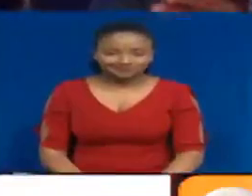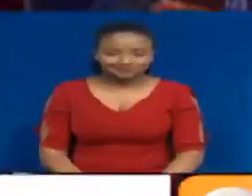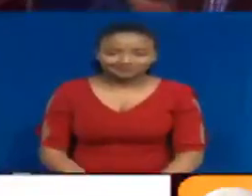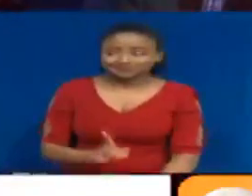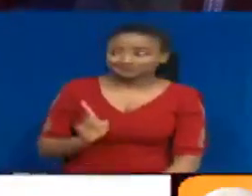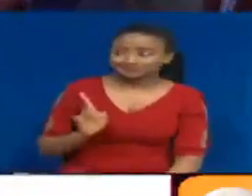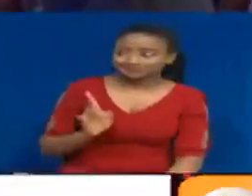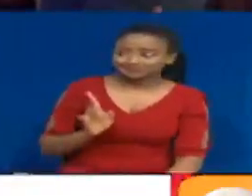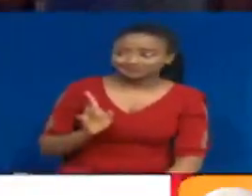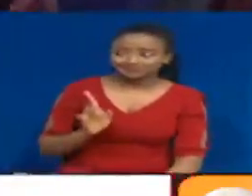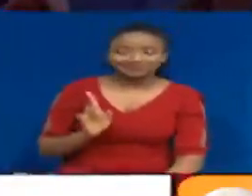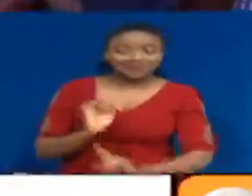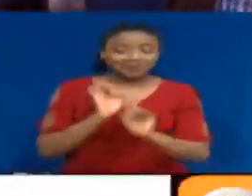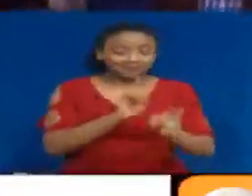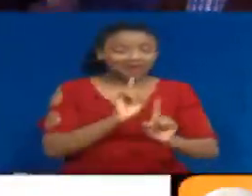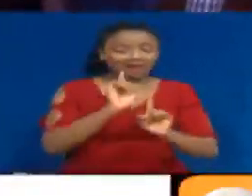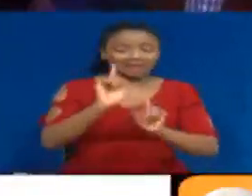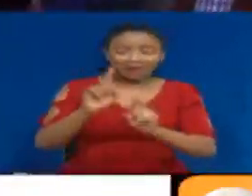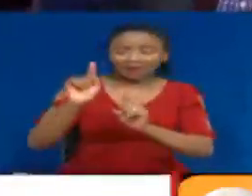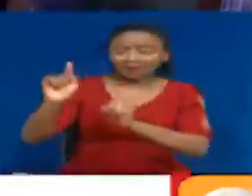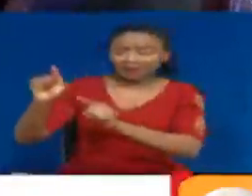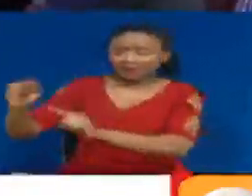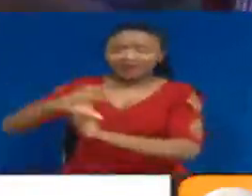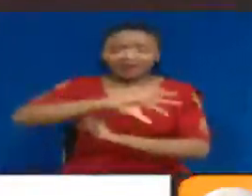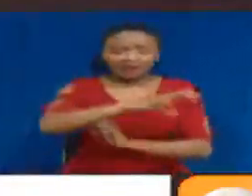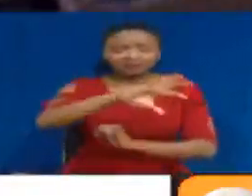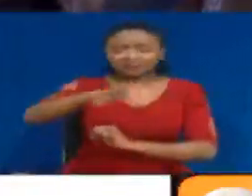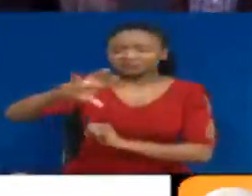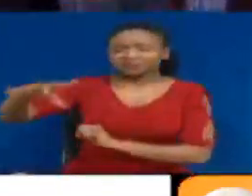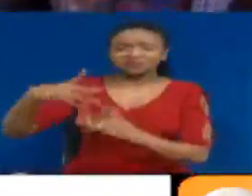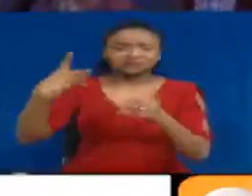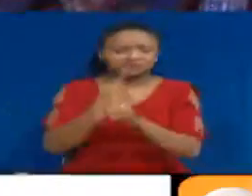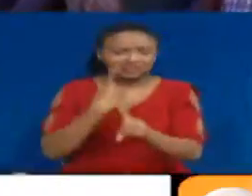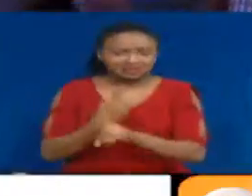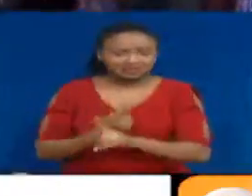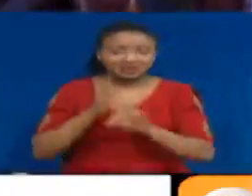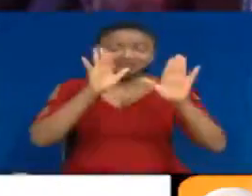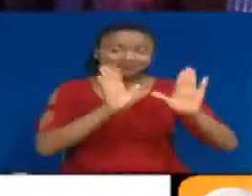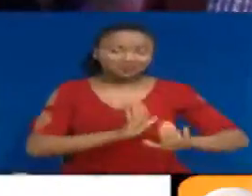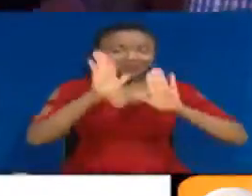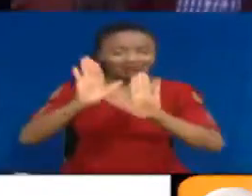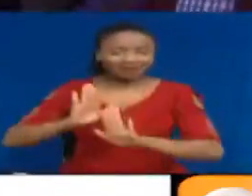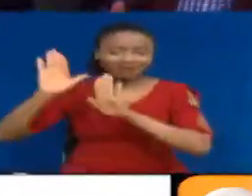1963. Odinga set for a campaign blitz that seeks to oil his campaign and renew the handshake grip.